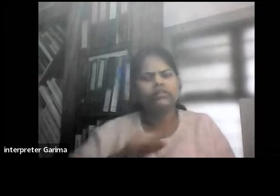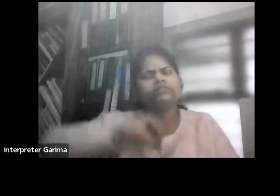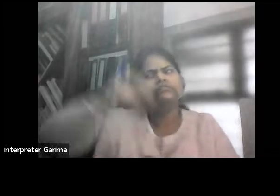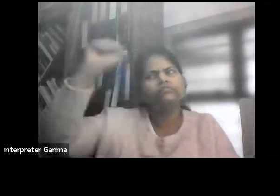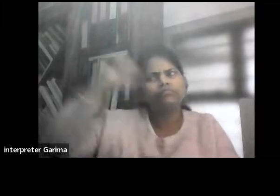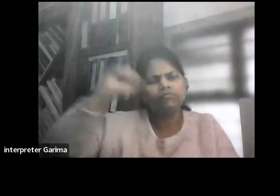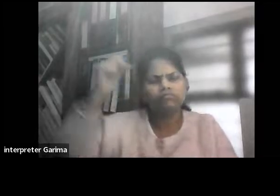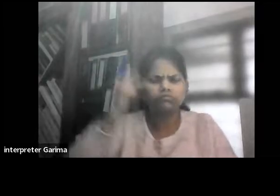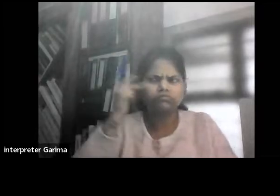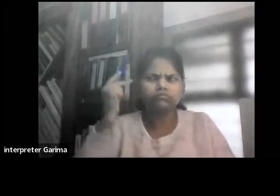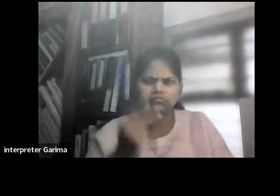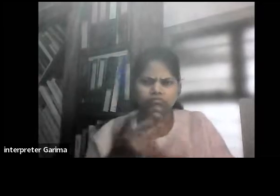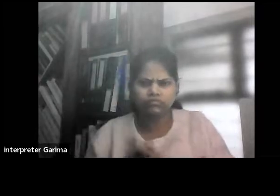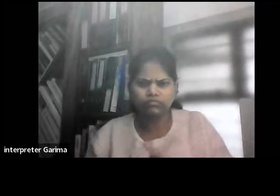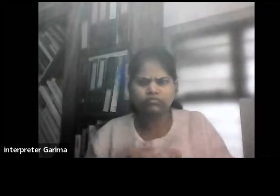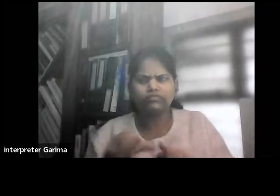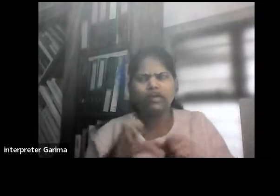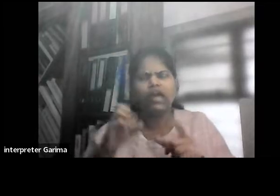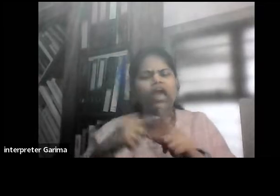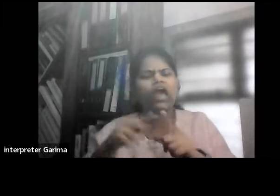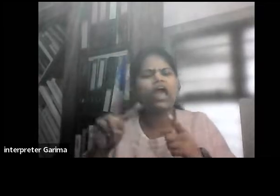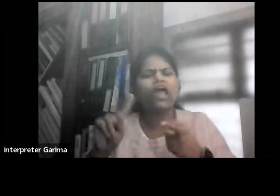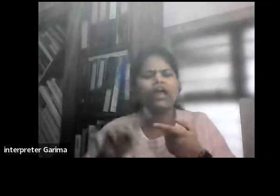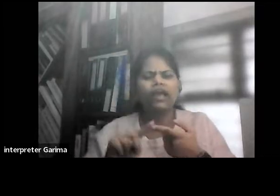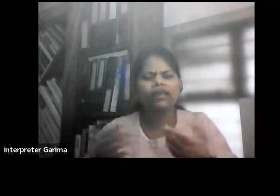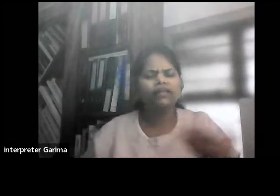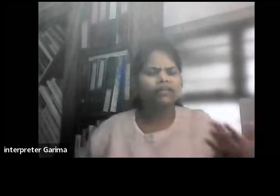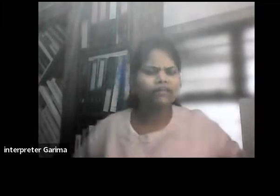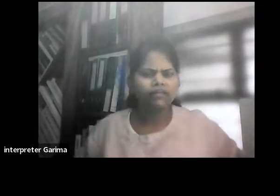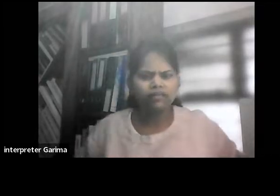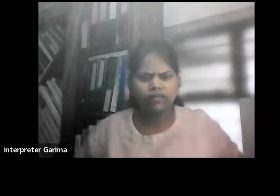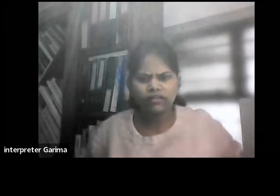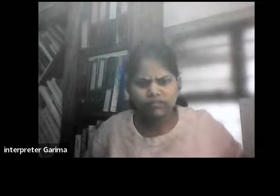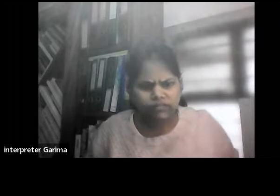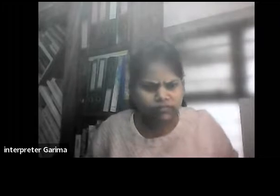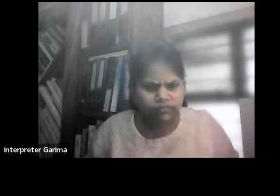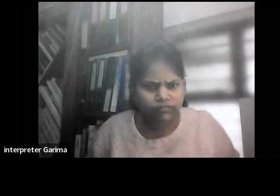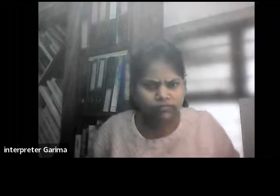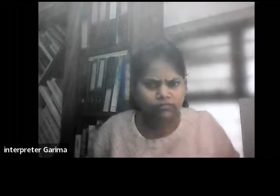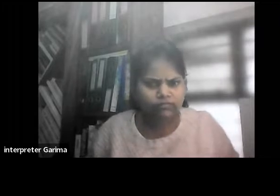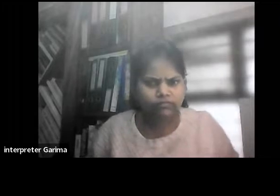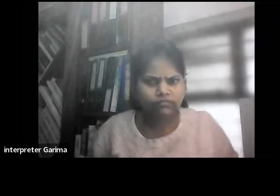behavior is undertaken in opposition to something